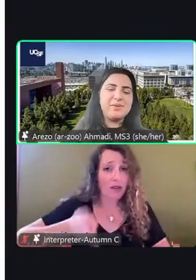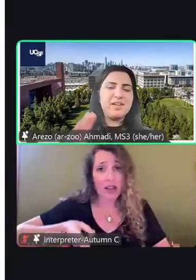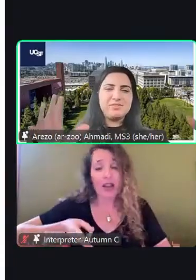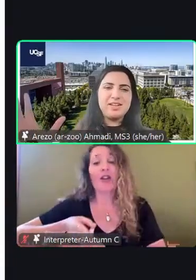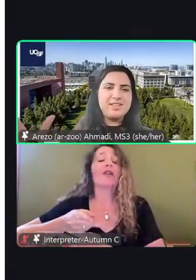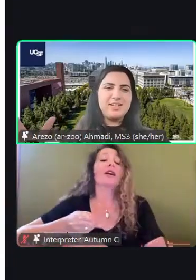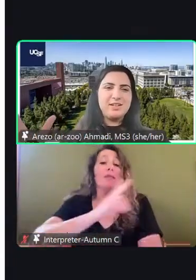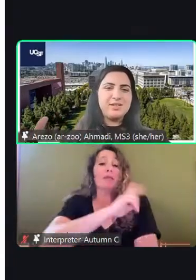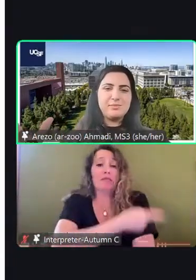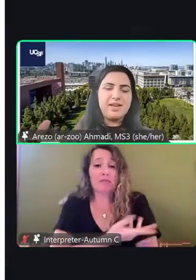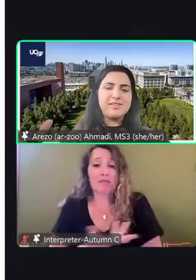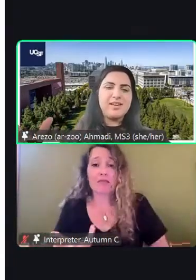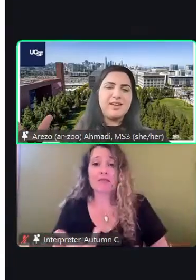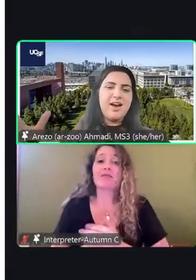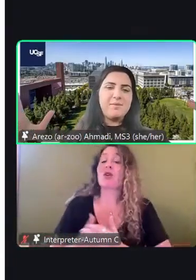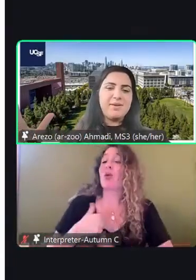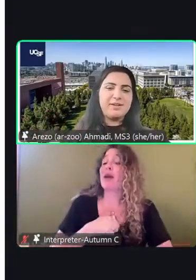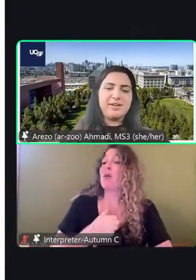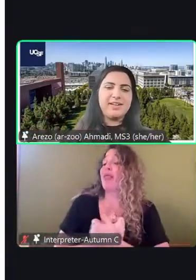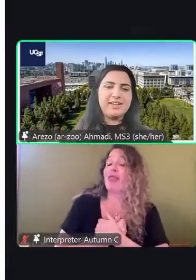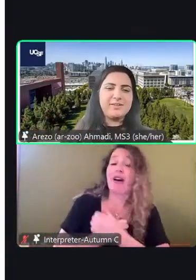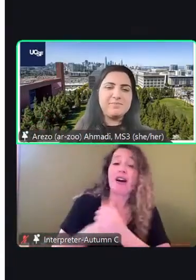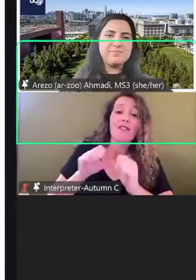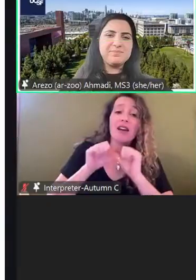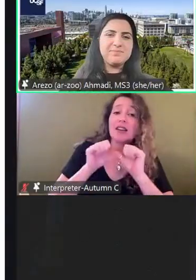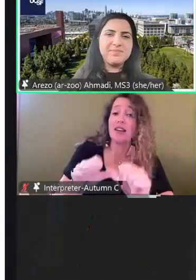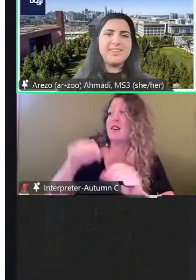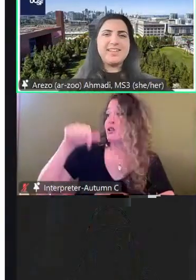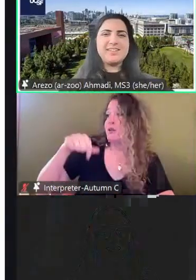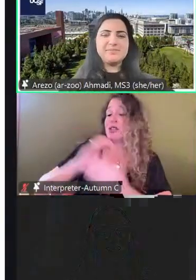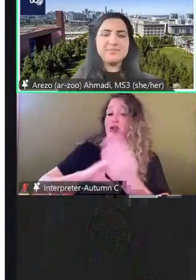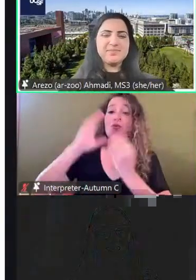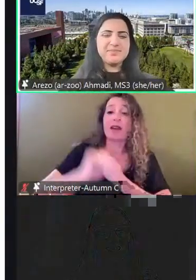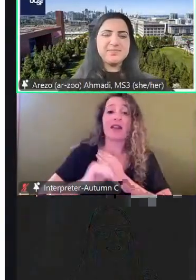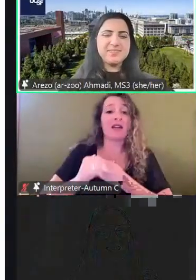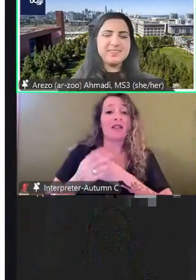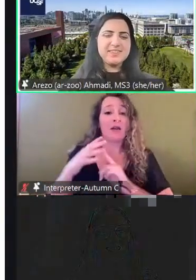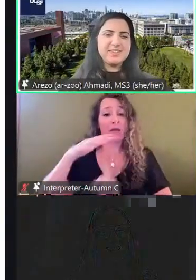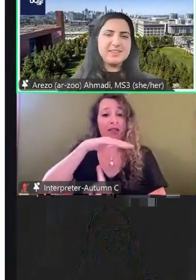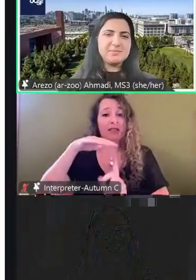us, we would love to continue this space and curriculum. Thank you.